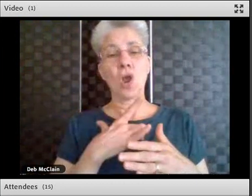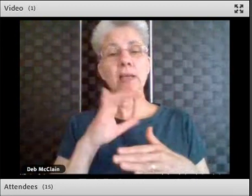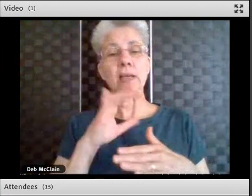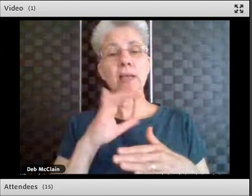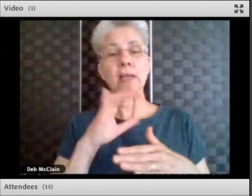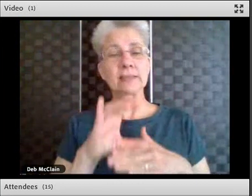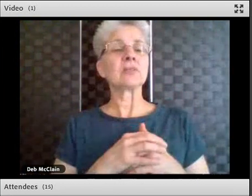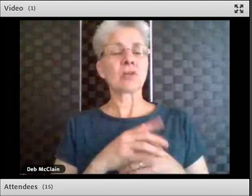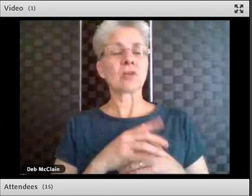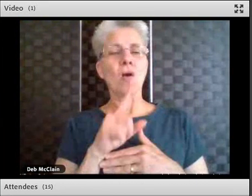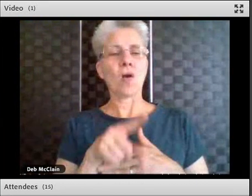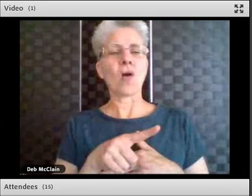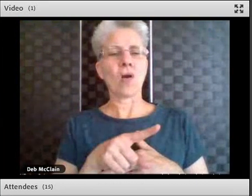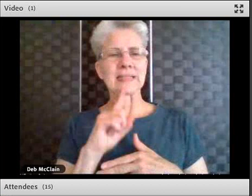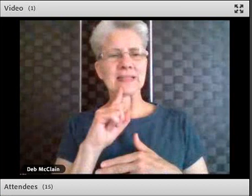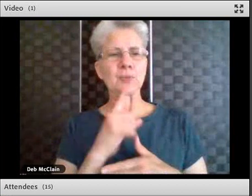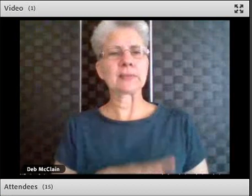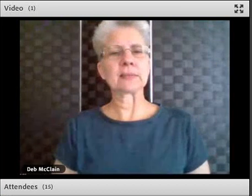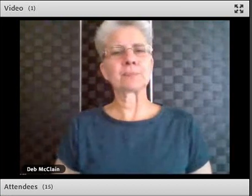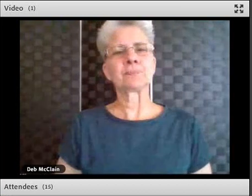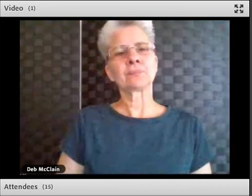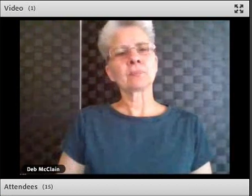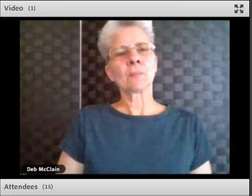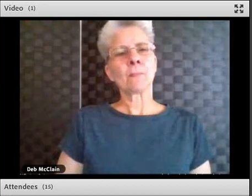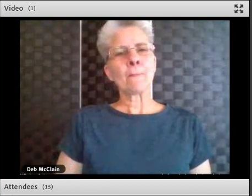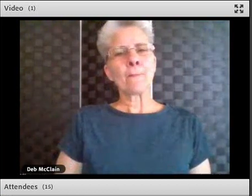conditions are serious.